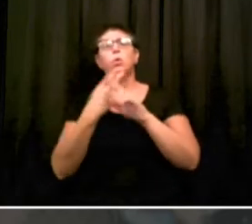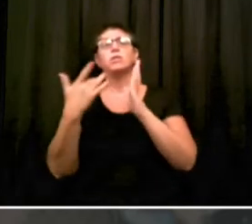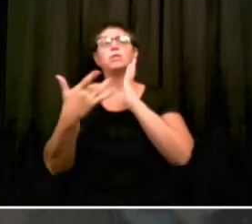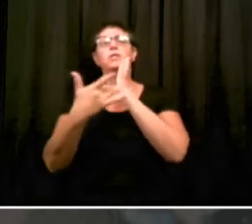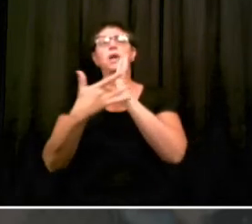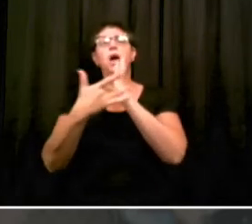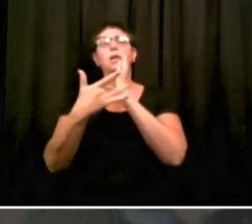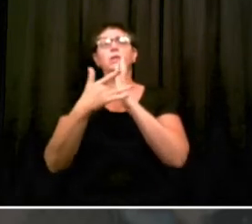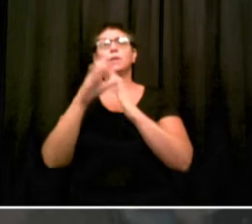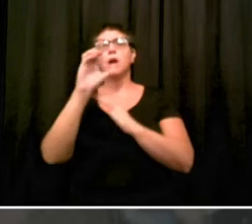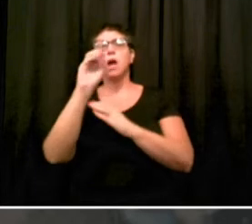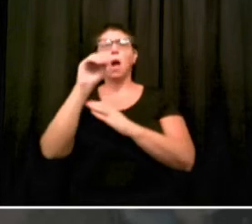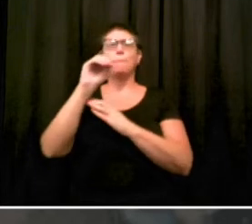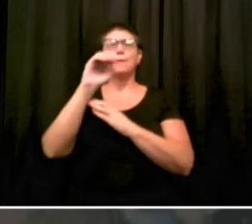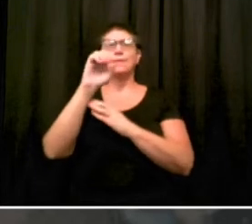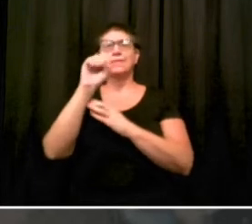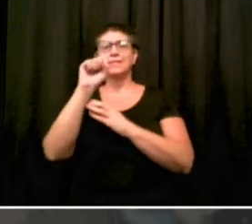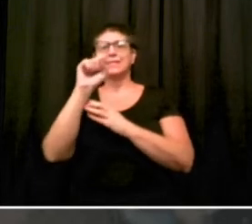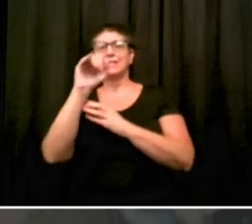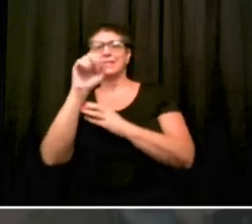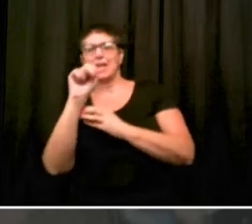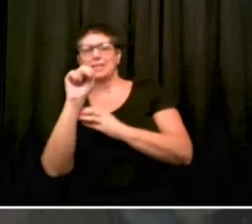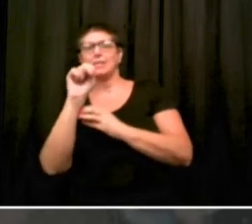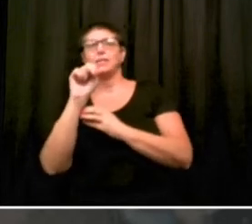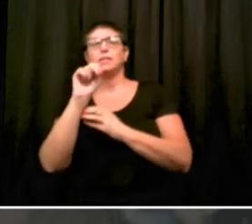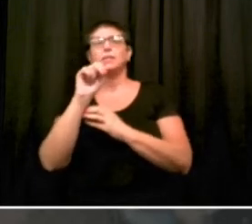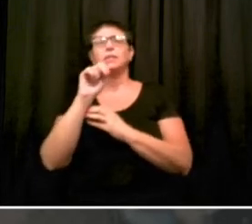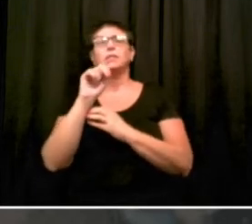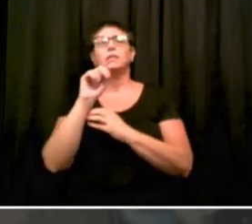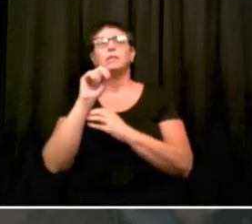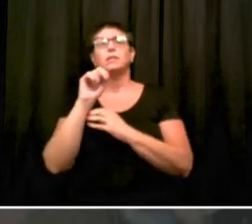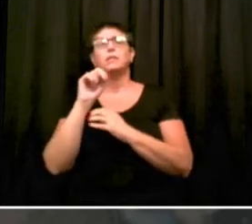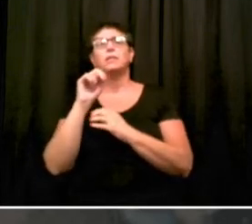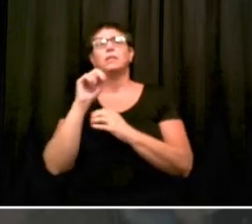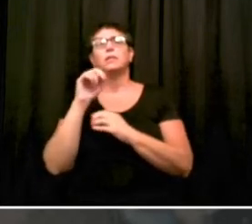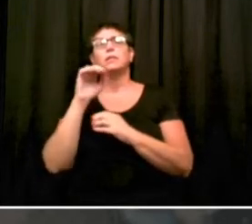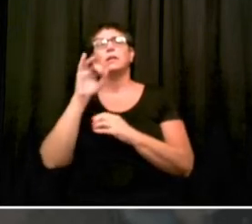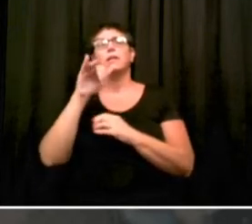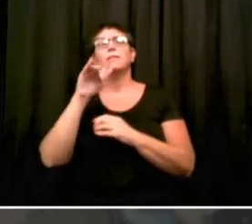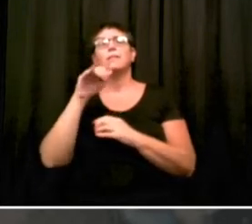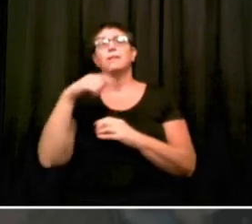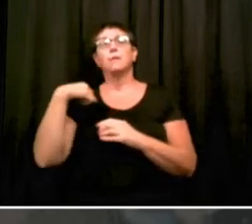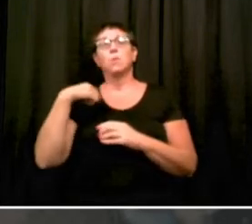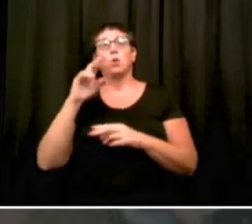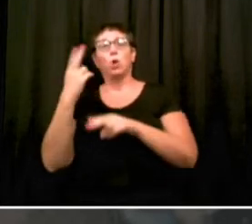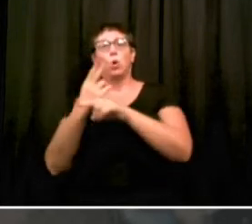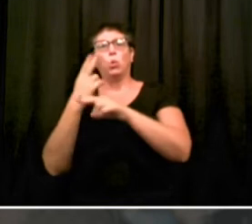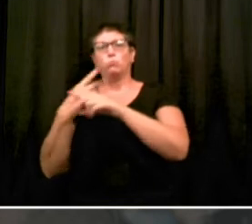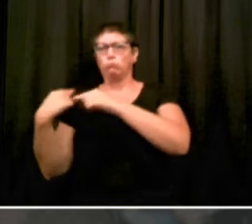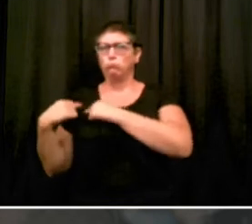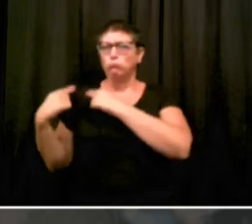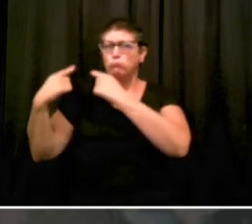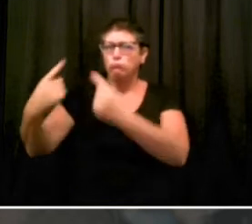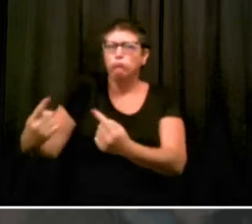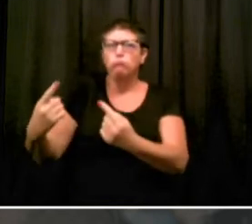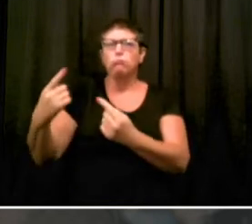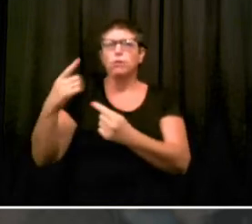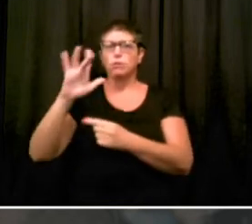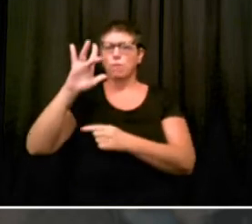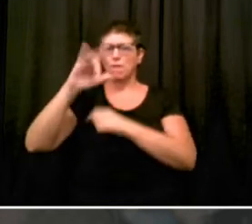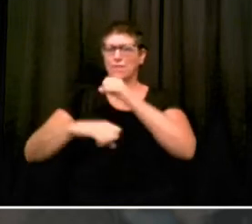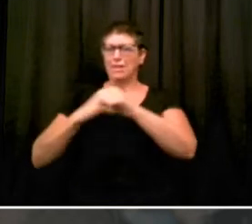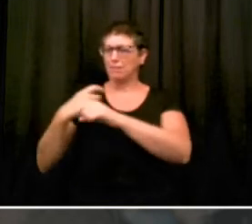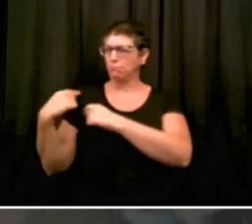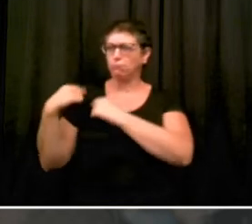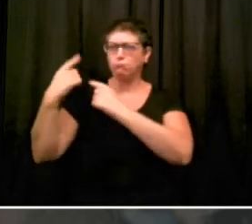of our success now for a quarter century in fighting back crime. But CompStat can be used in so many powerful ways to also